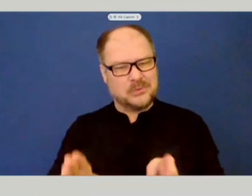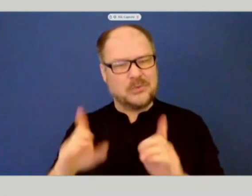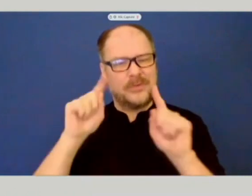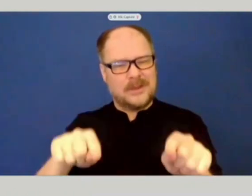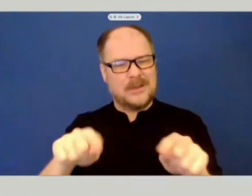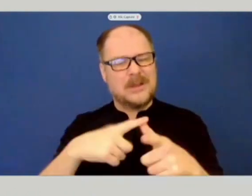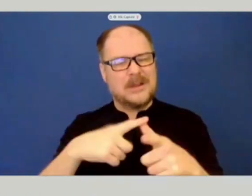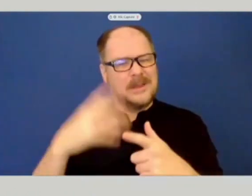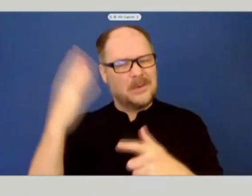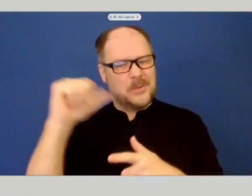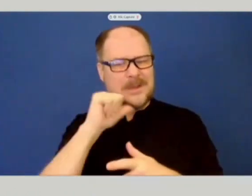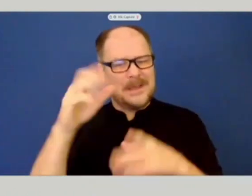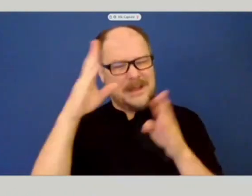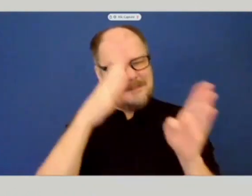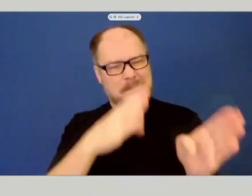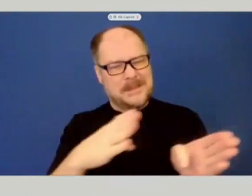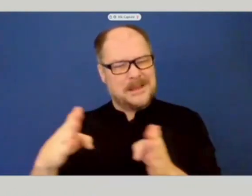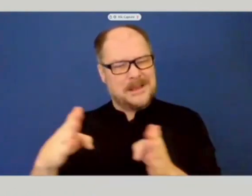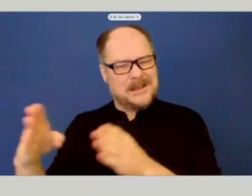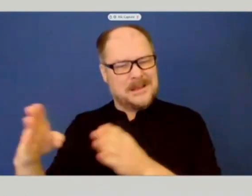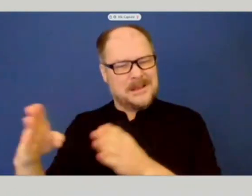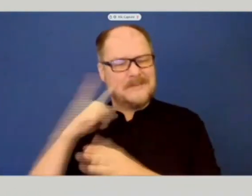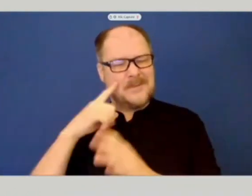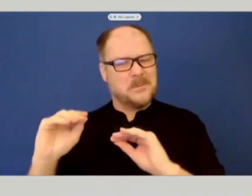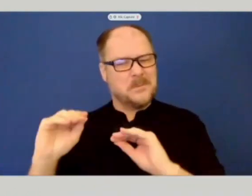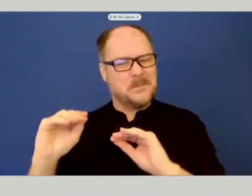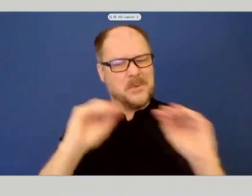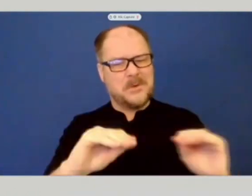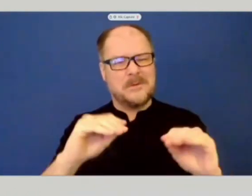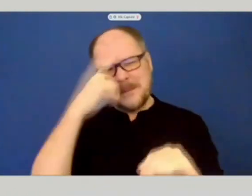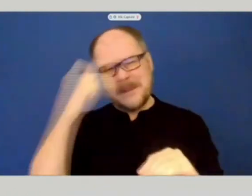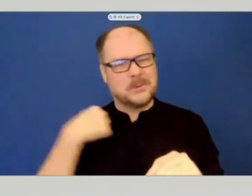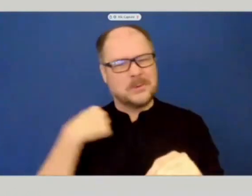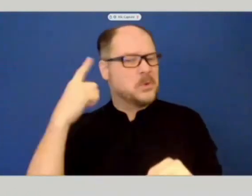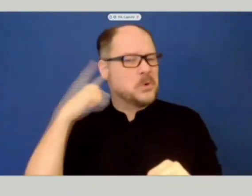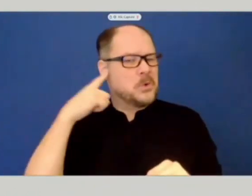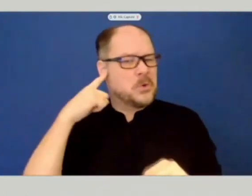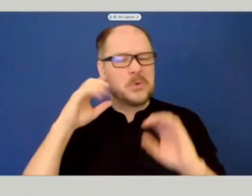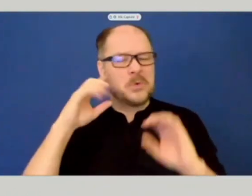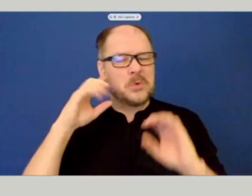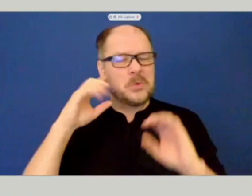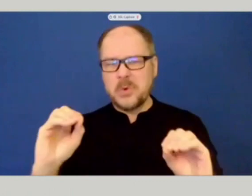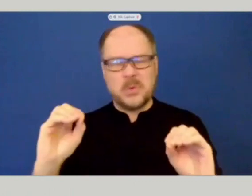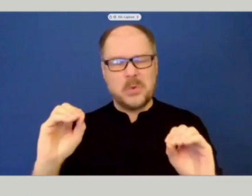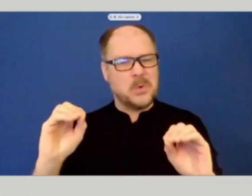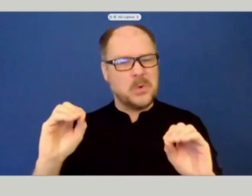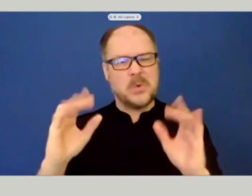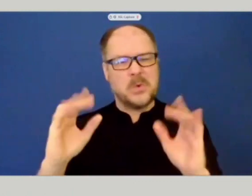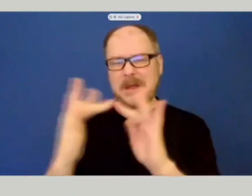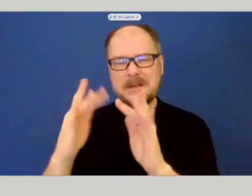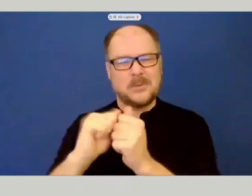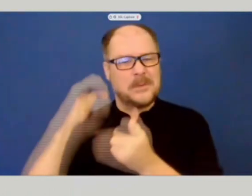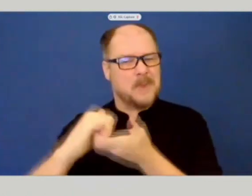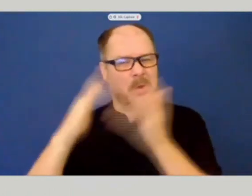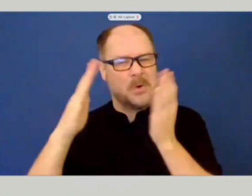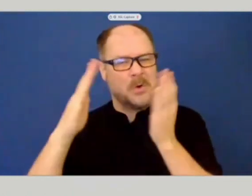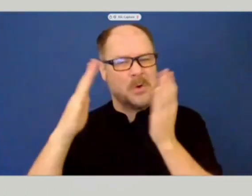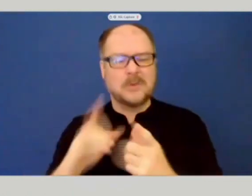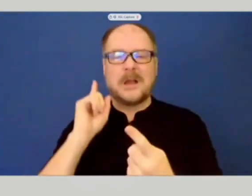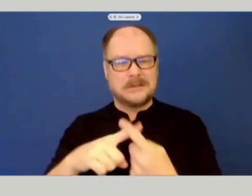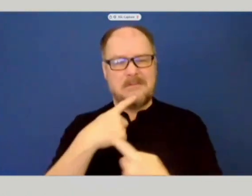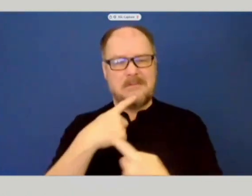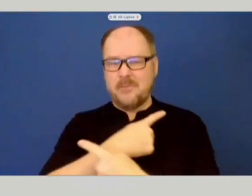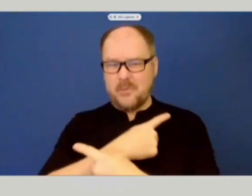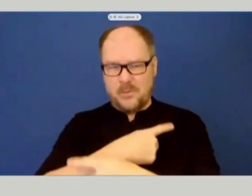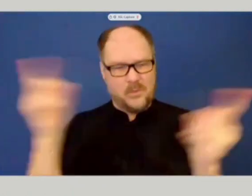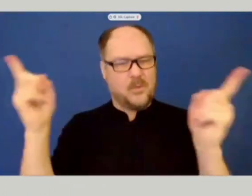Because we're hearing that there was no contact with community partners about this until you actually put the order in effect to